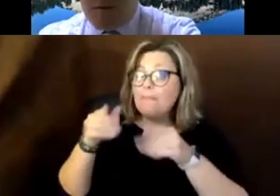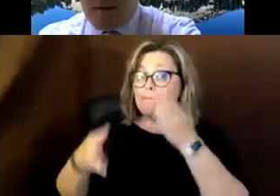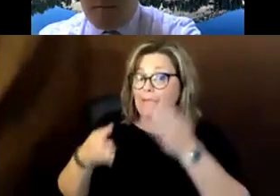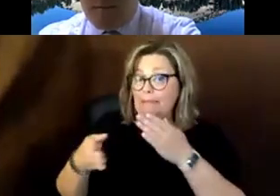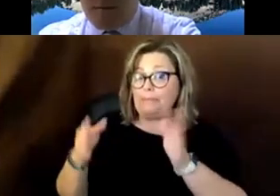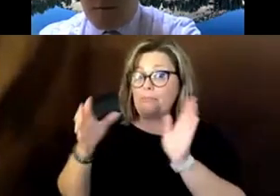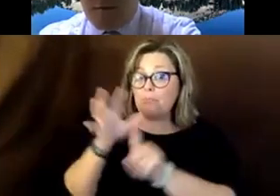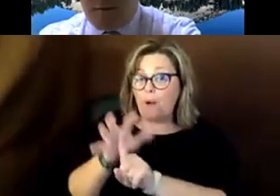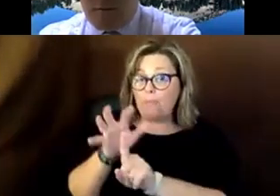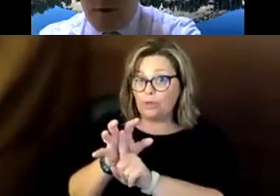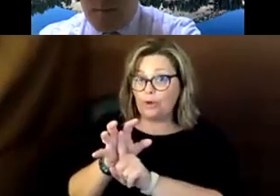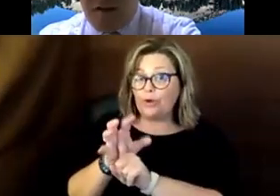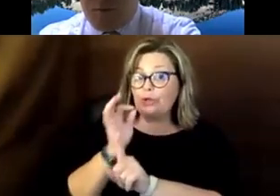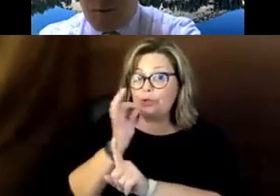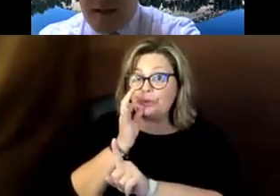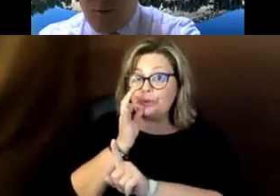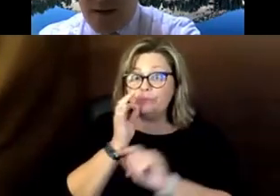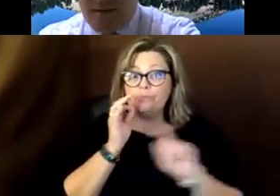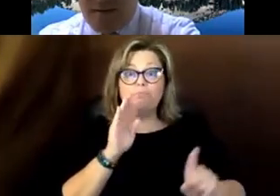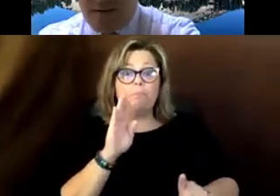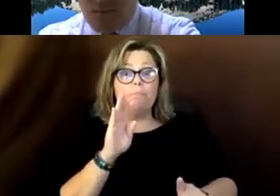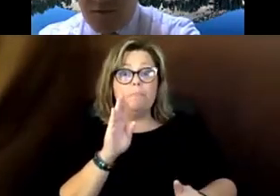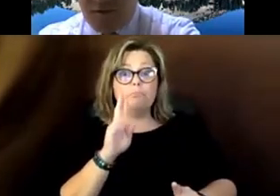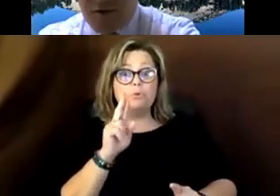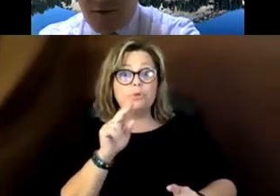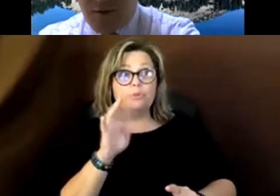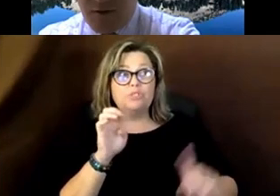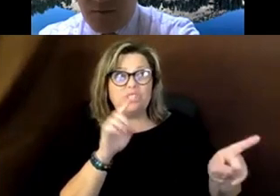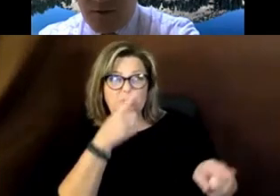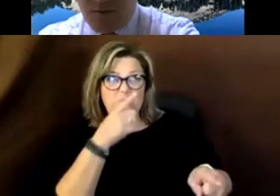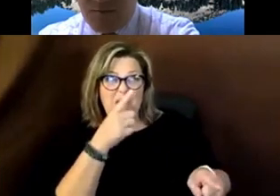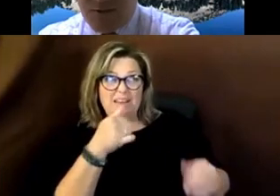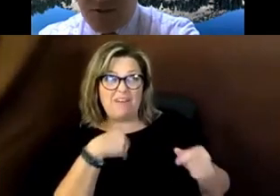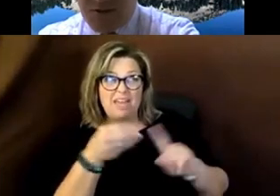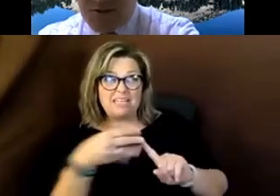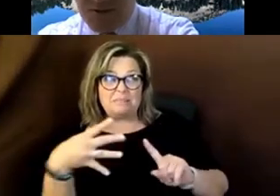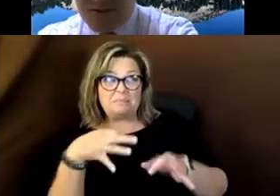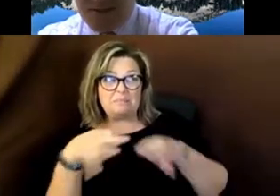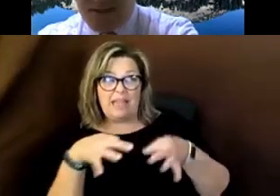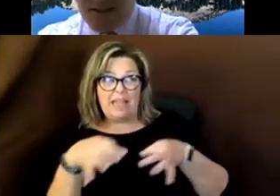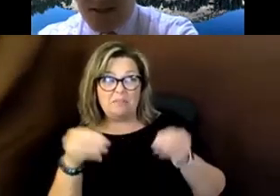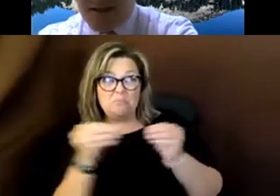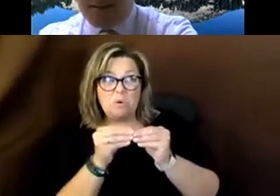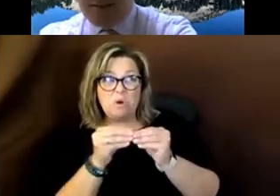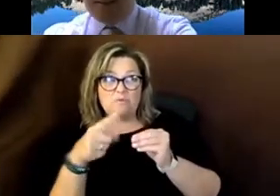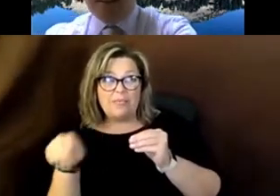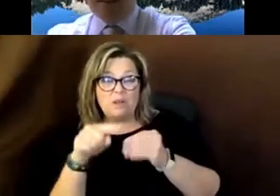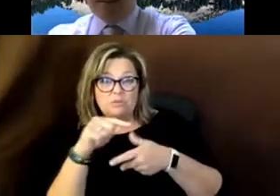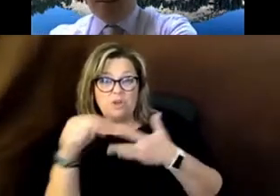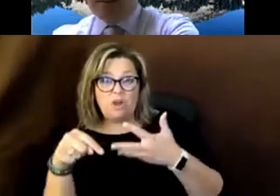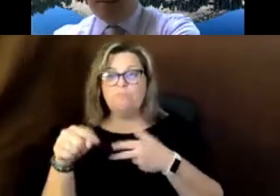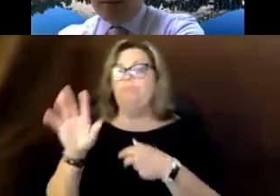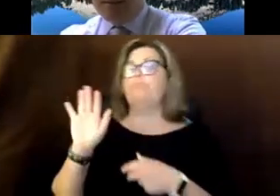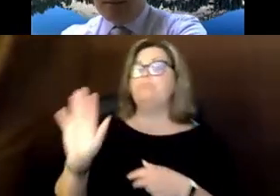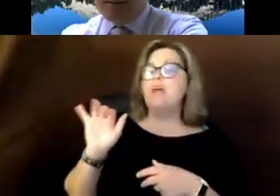say, would it be possible to elaborate on what those are? Can you? Absolutely, Tatiana, I think what we'll